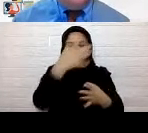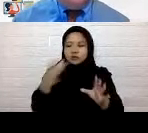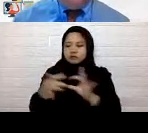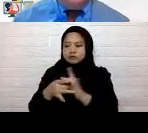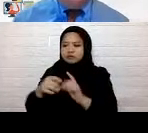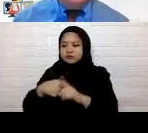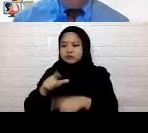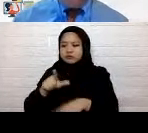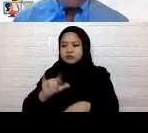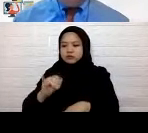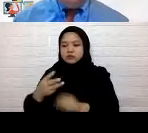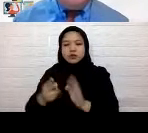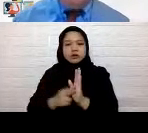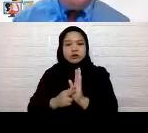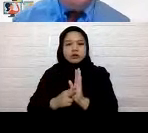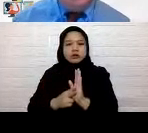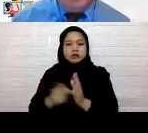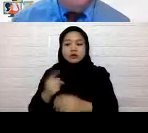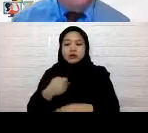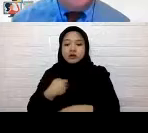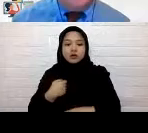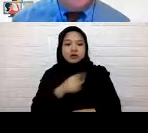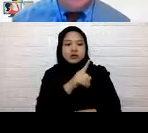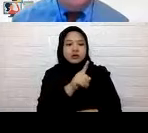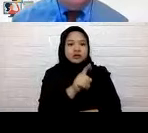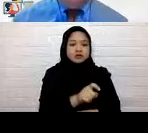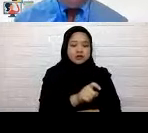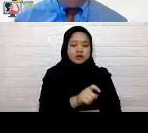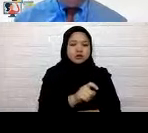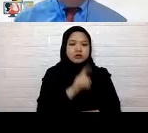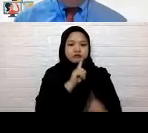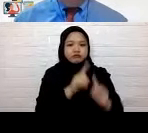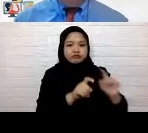ask questions such as, when does the workday end?